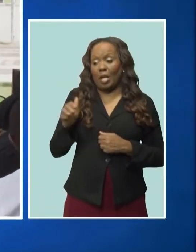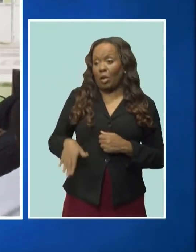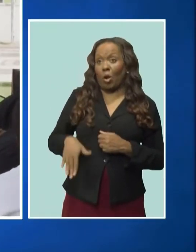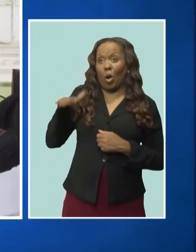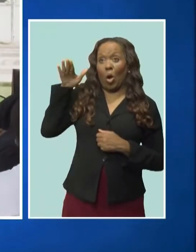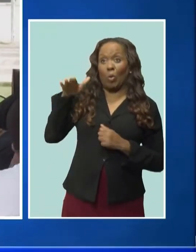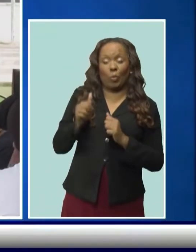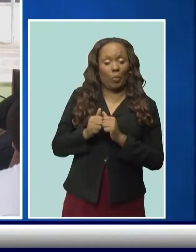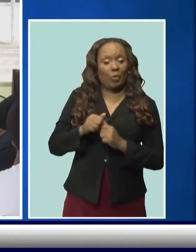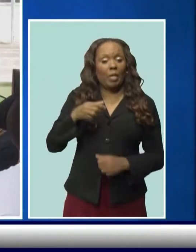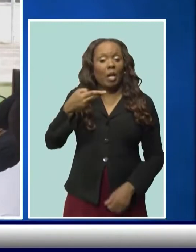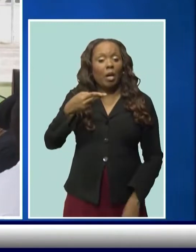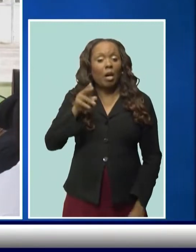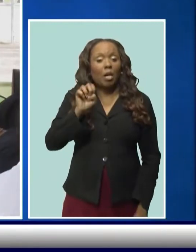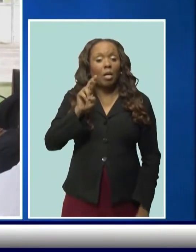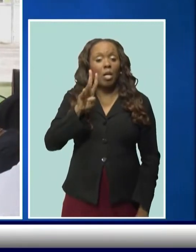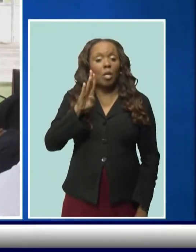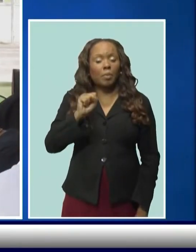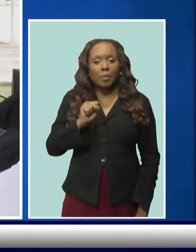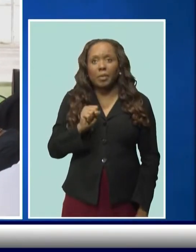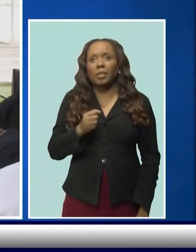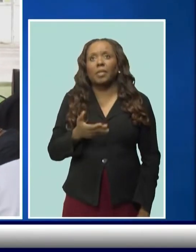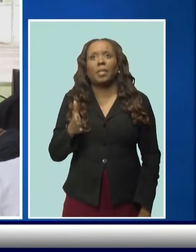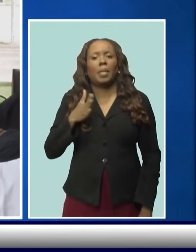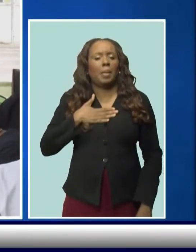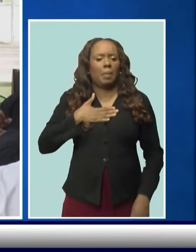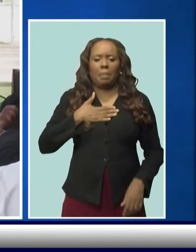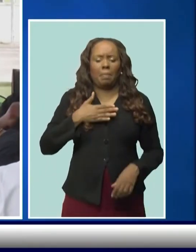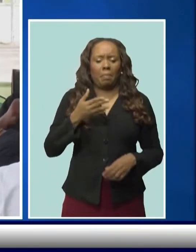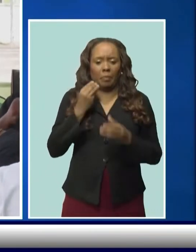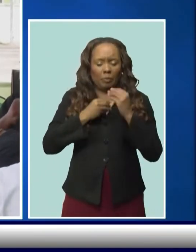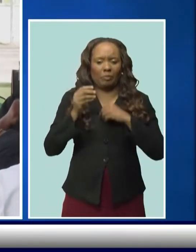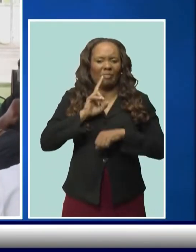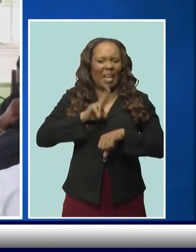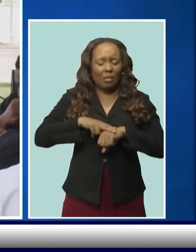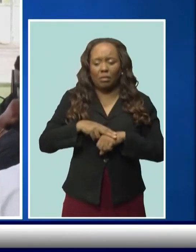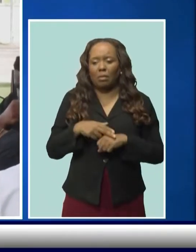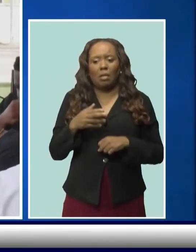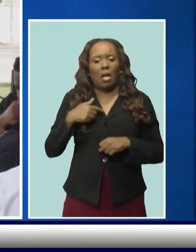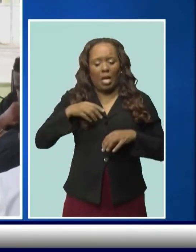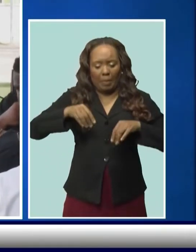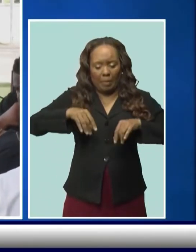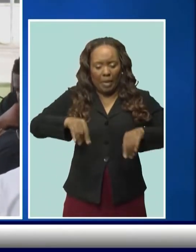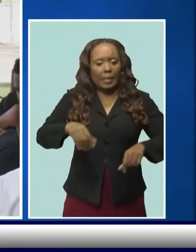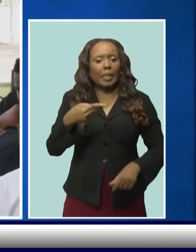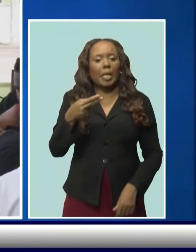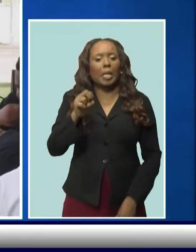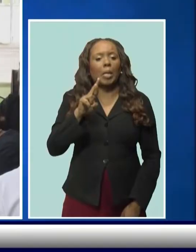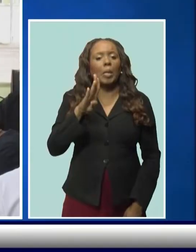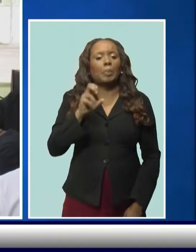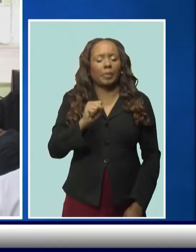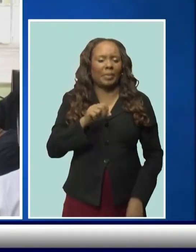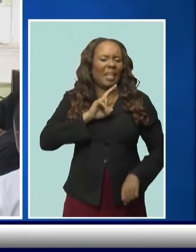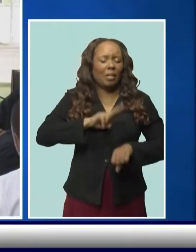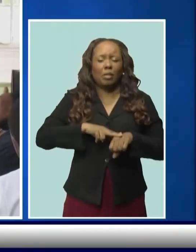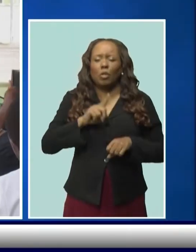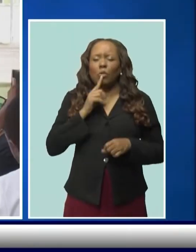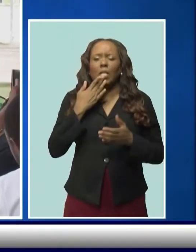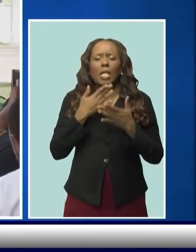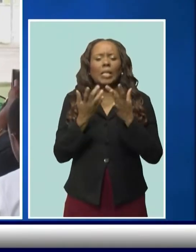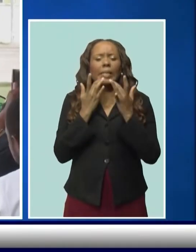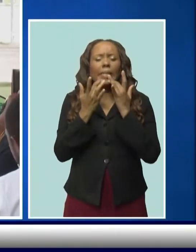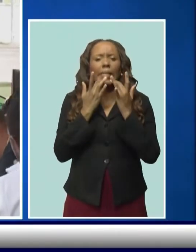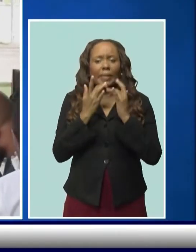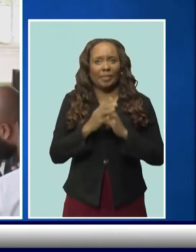farmer, Boppa herbs, so my herbs is natural from the ground, from my ground, straight to the restaurant. So we got flavor.